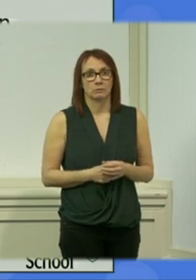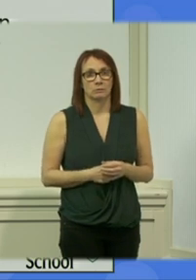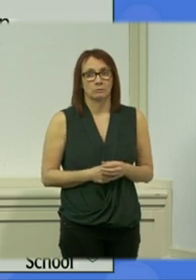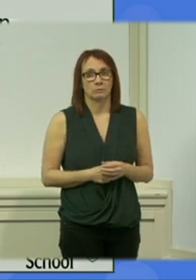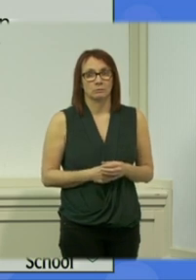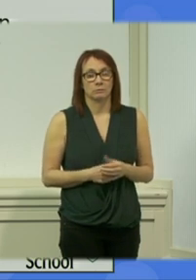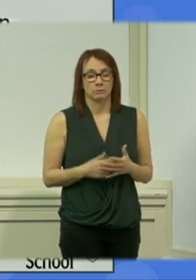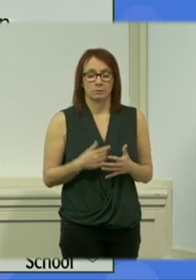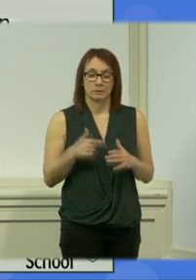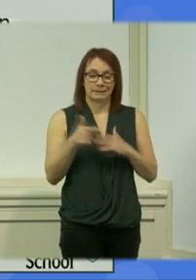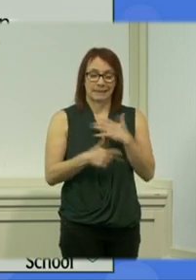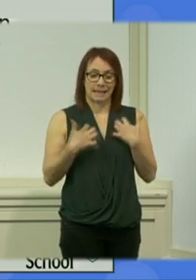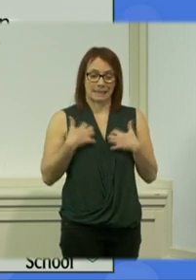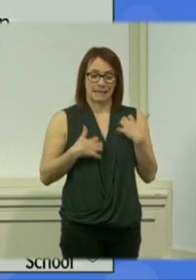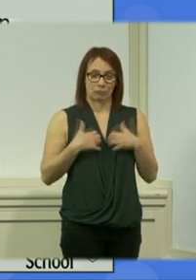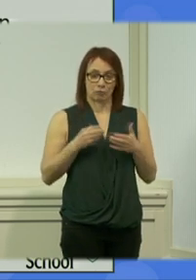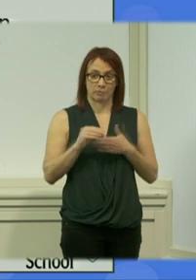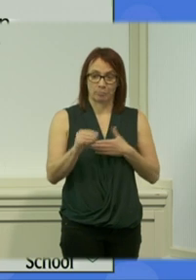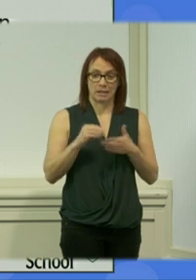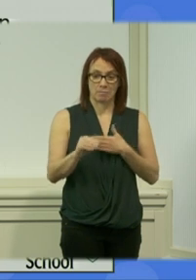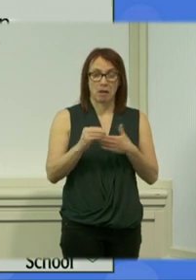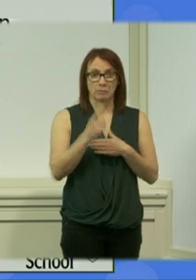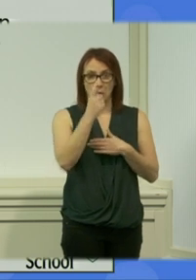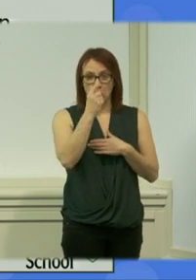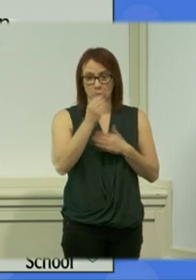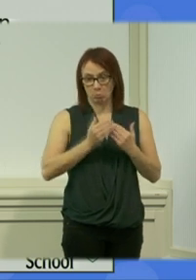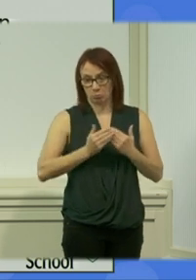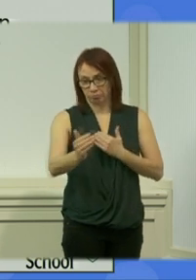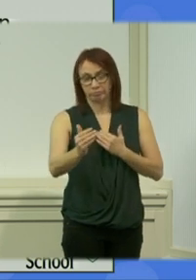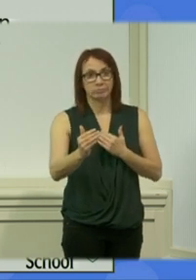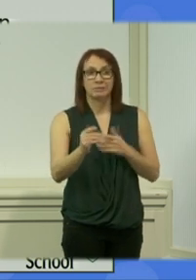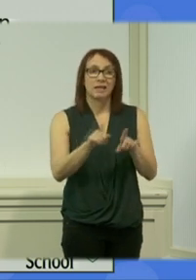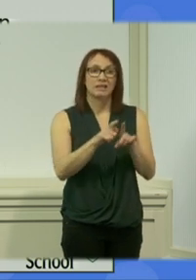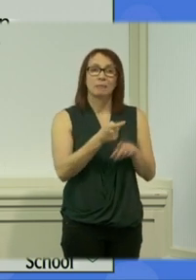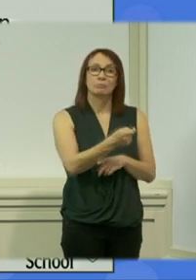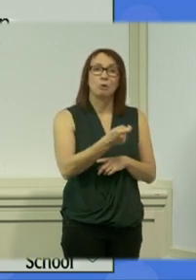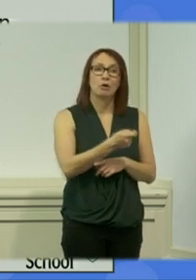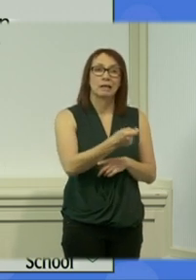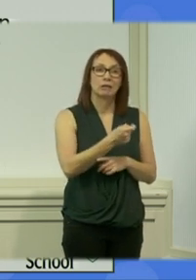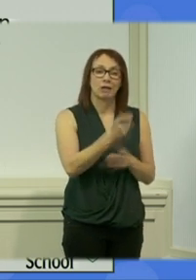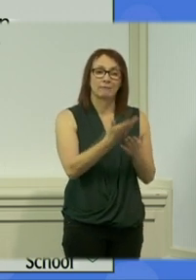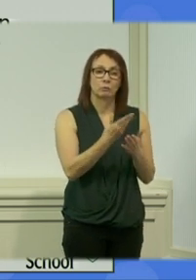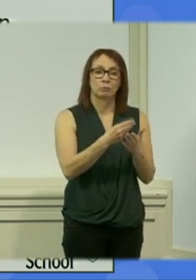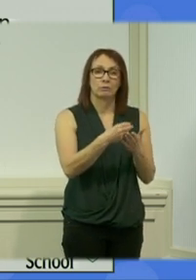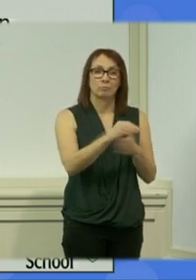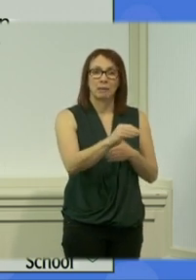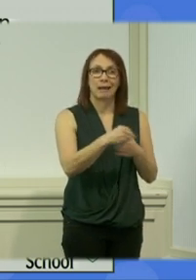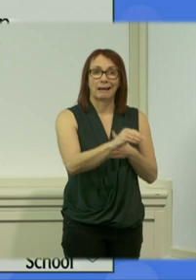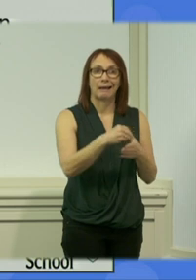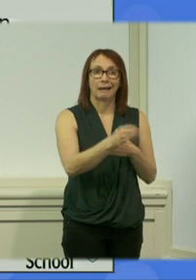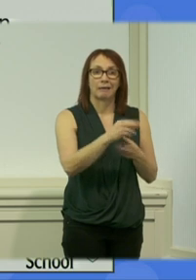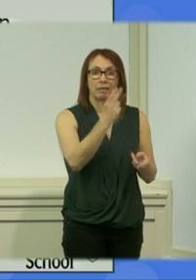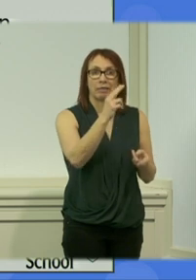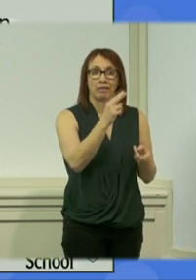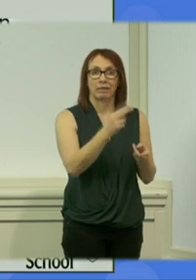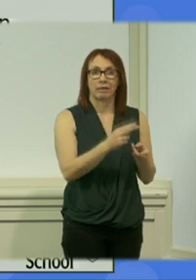Debt interest payments can last a long time. That depends on the term of the loan. It's just like a mortgage. You can take it out over different periods